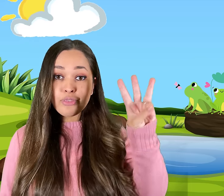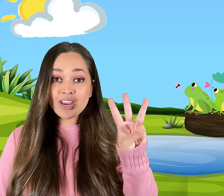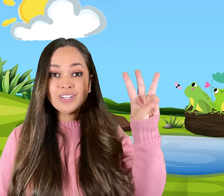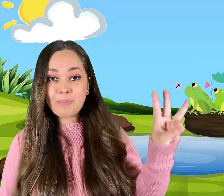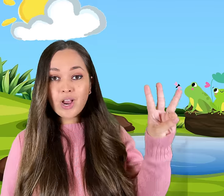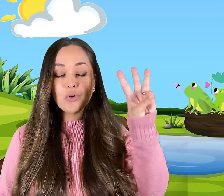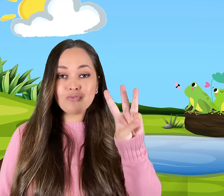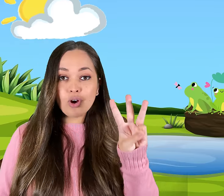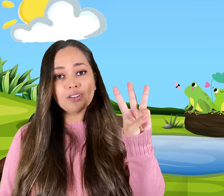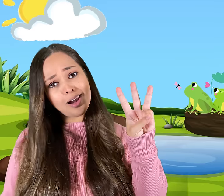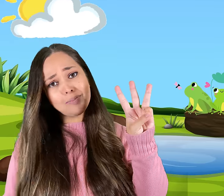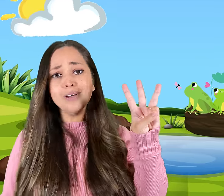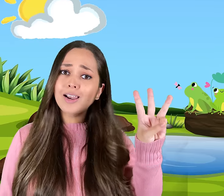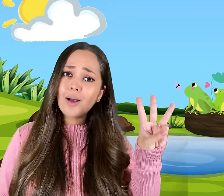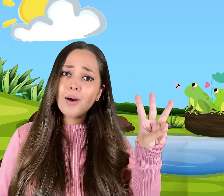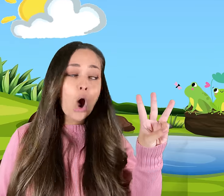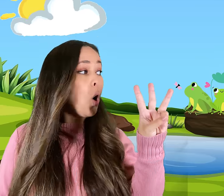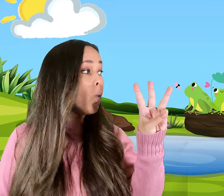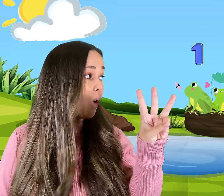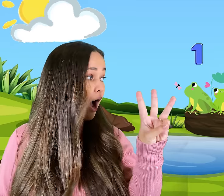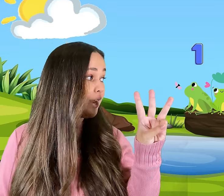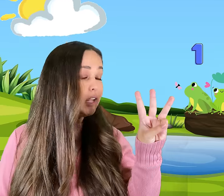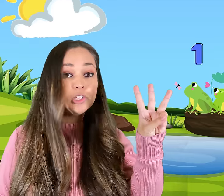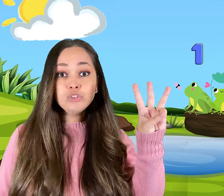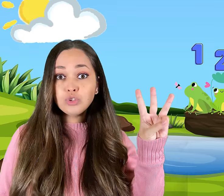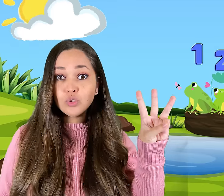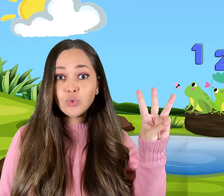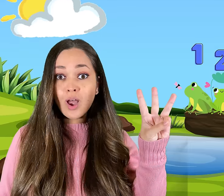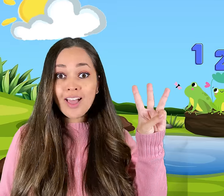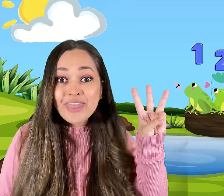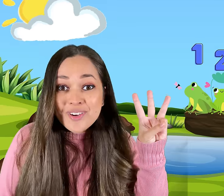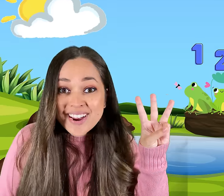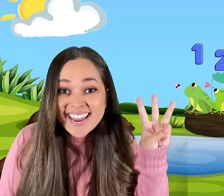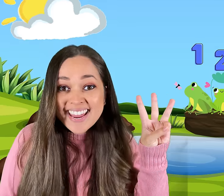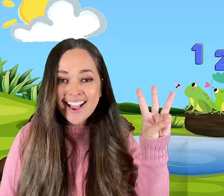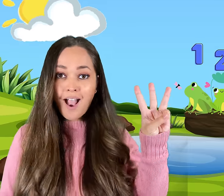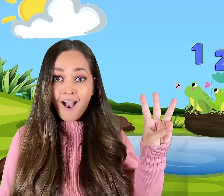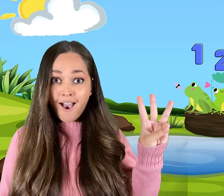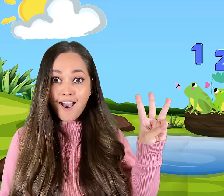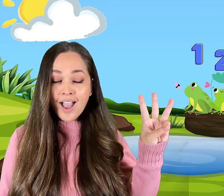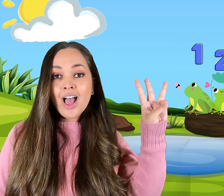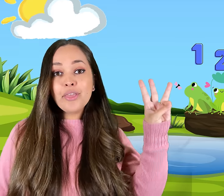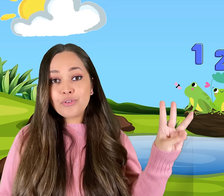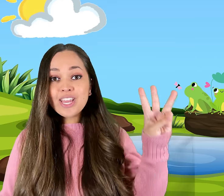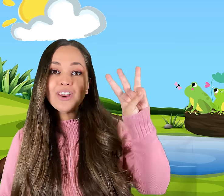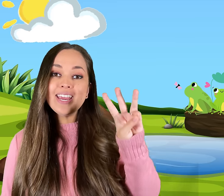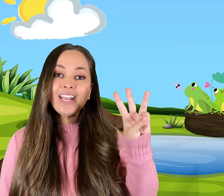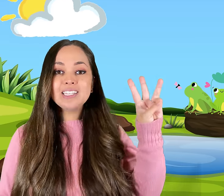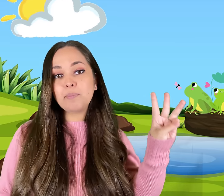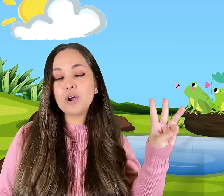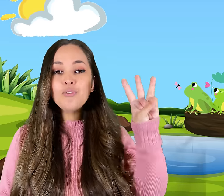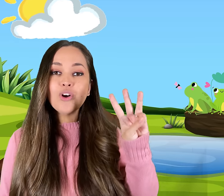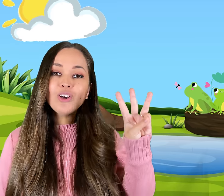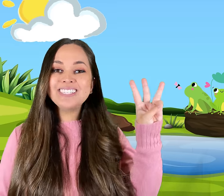there are three green speckled frogs, glub, glub. One, two, three. Three